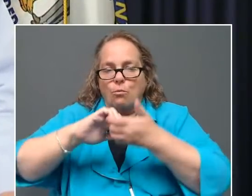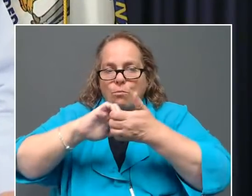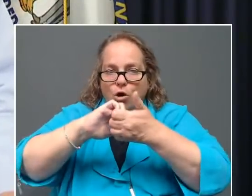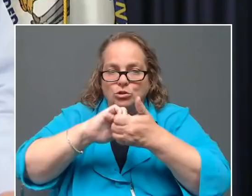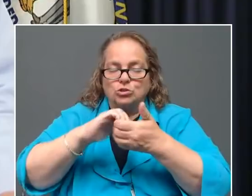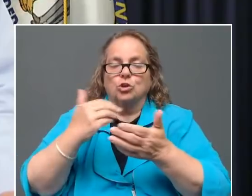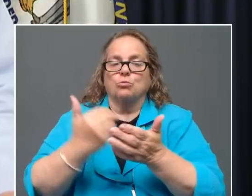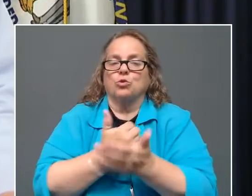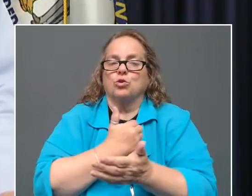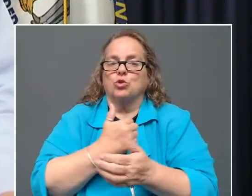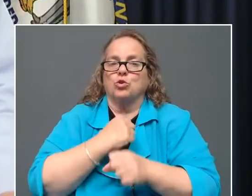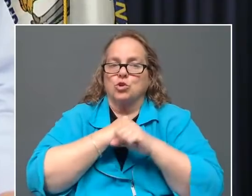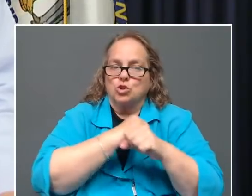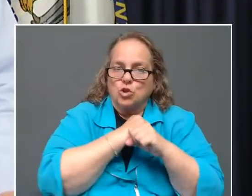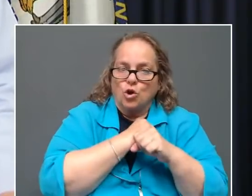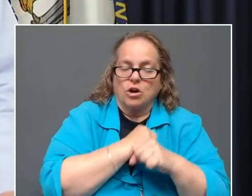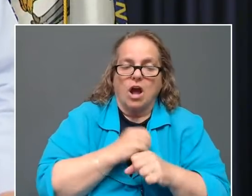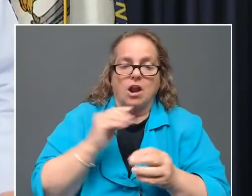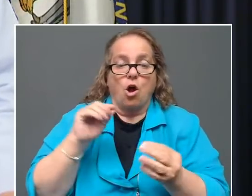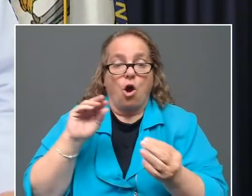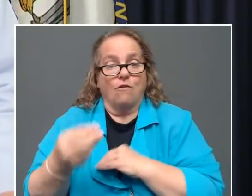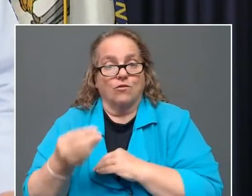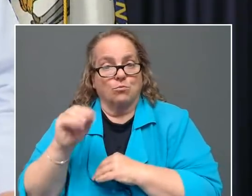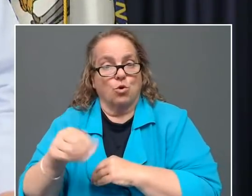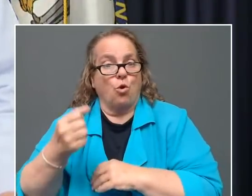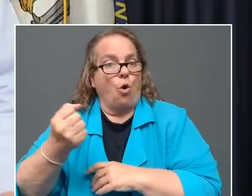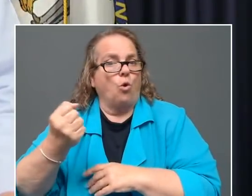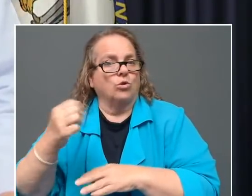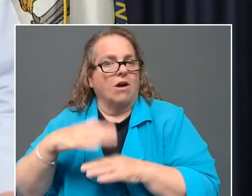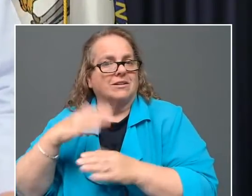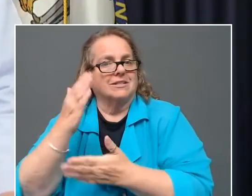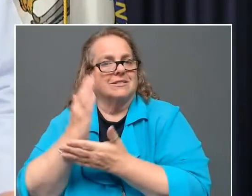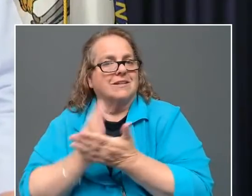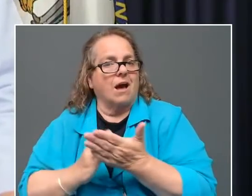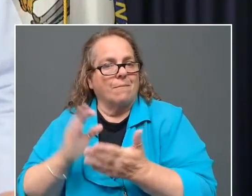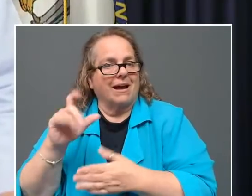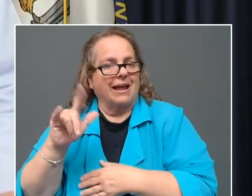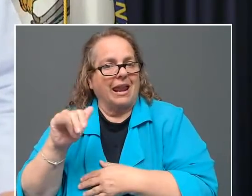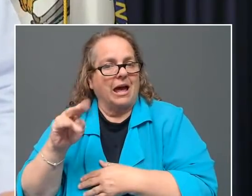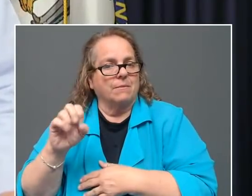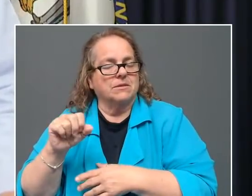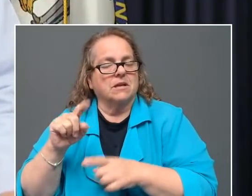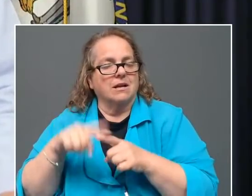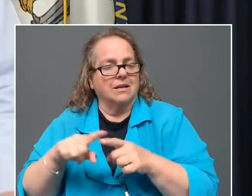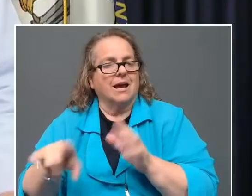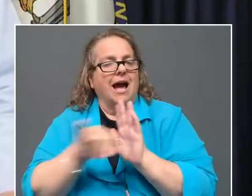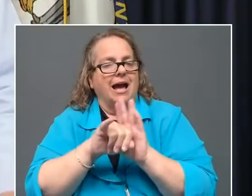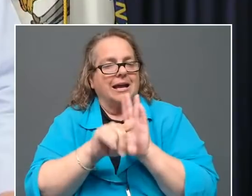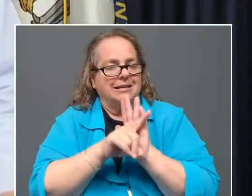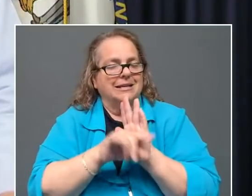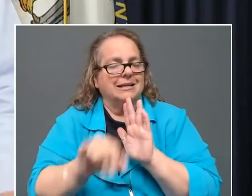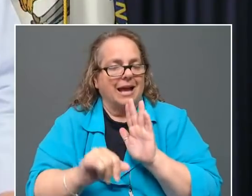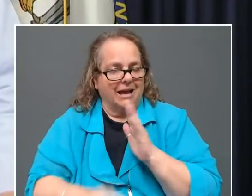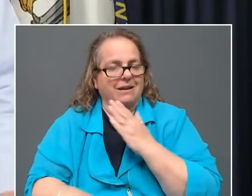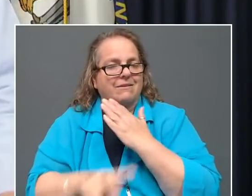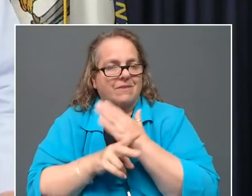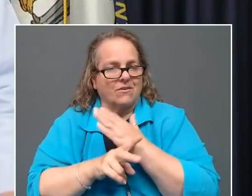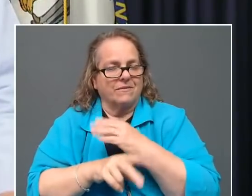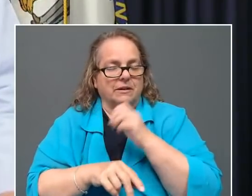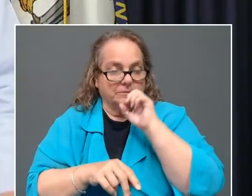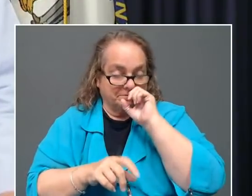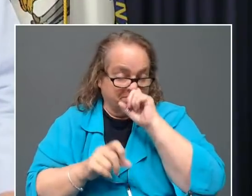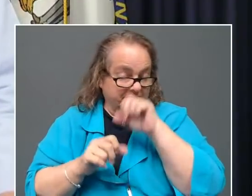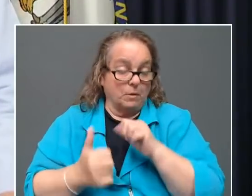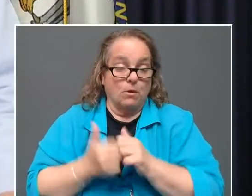and the office has put a hold on certain claims until identification can be verified. Most recently, OUI announced Friday it was stopping